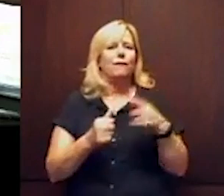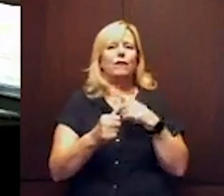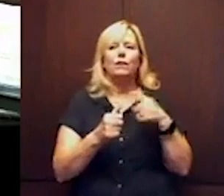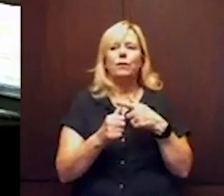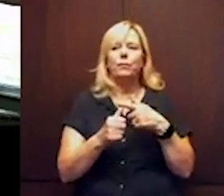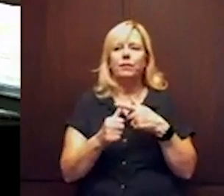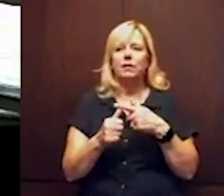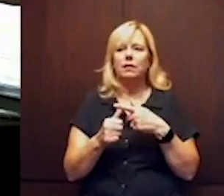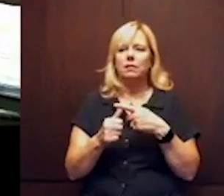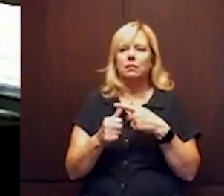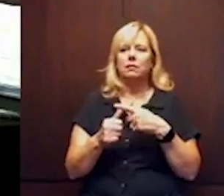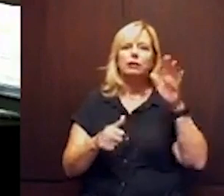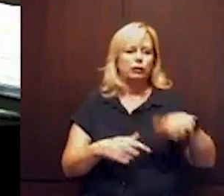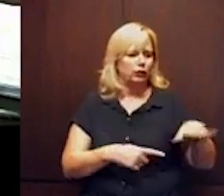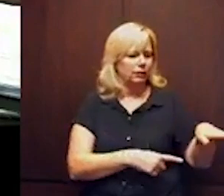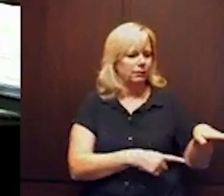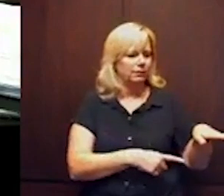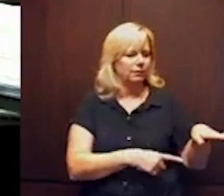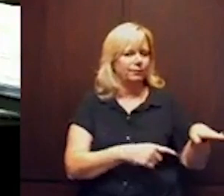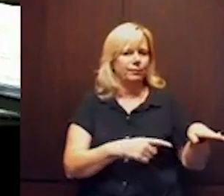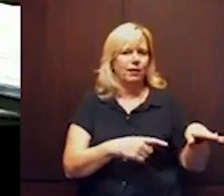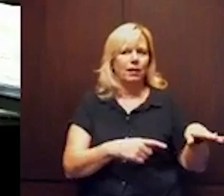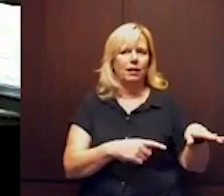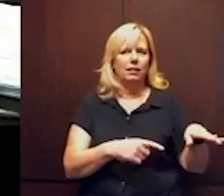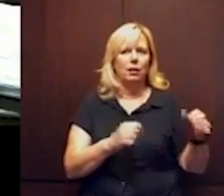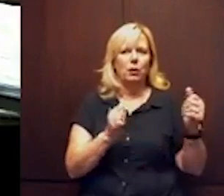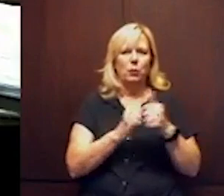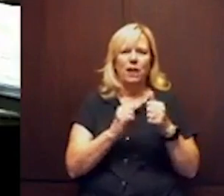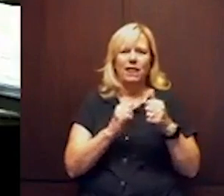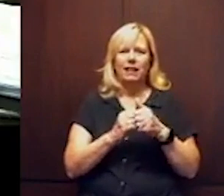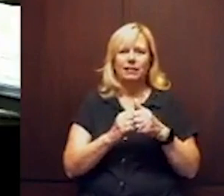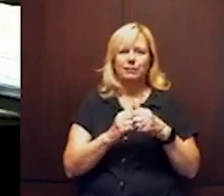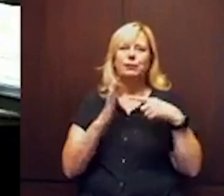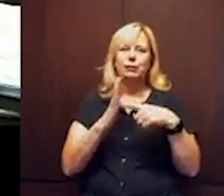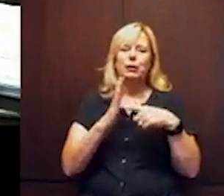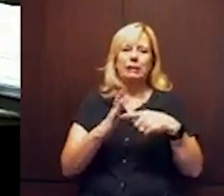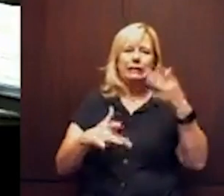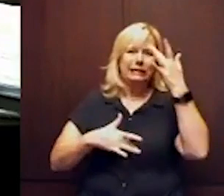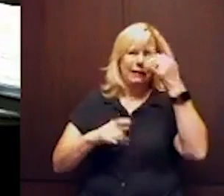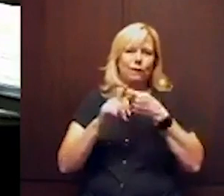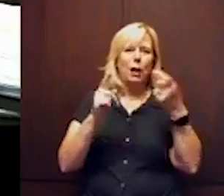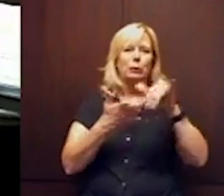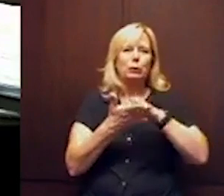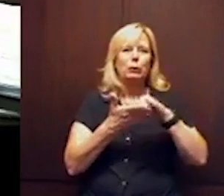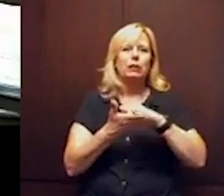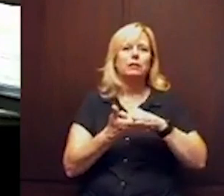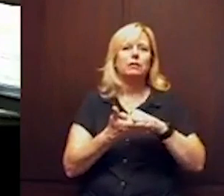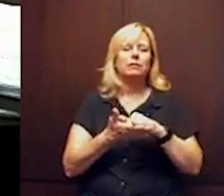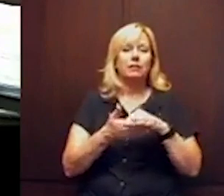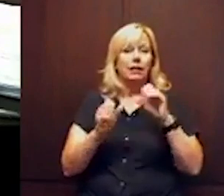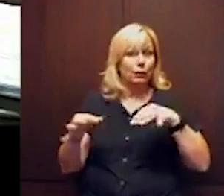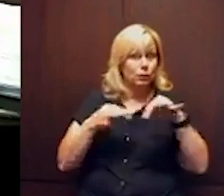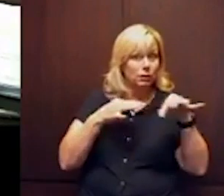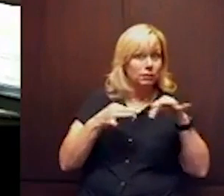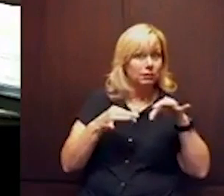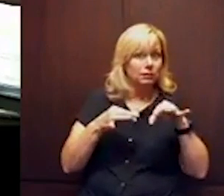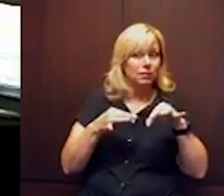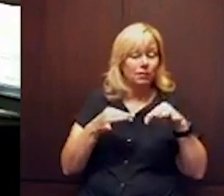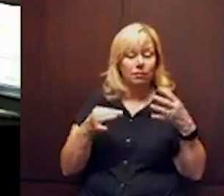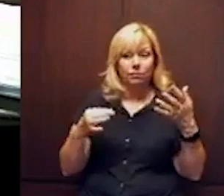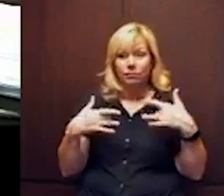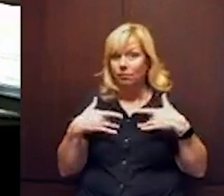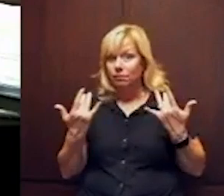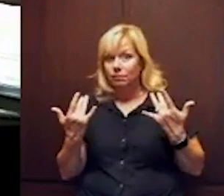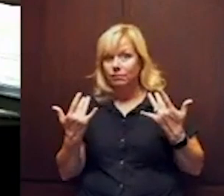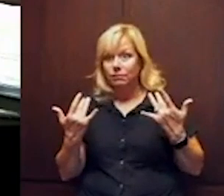first child that's coming with these symptoms that we heard about from New York. We do. Can you describe it?